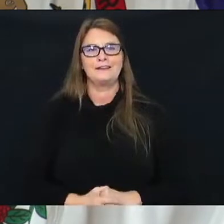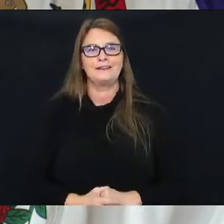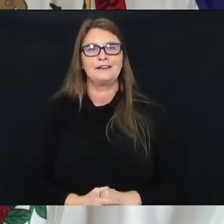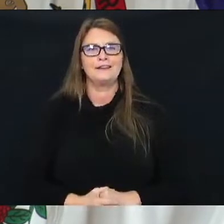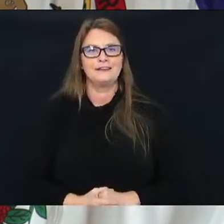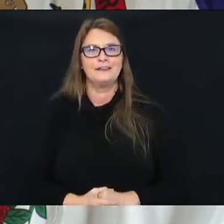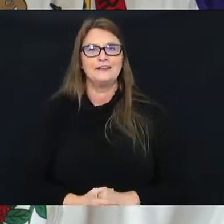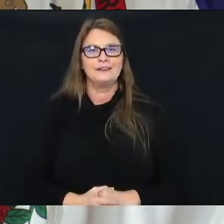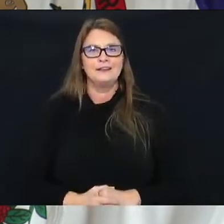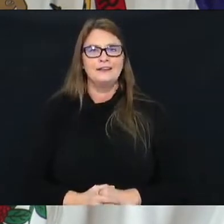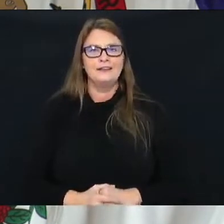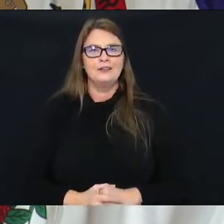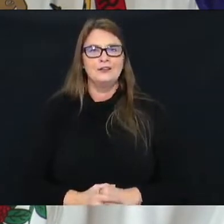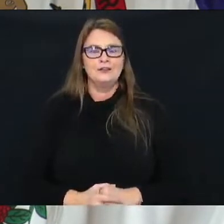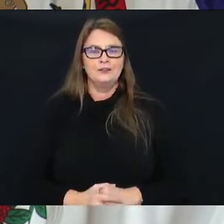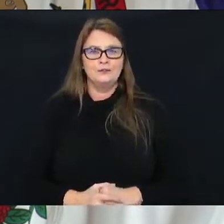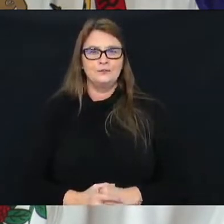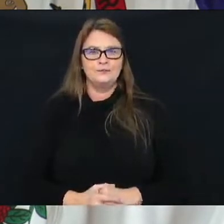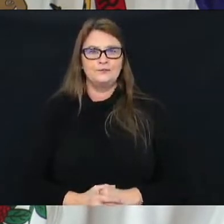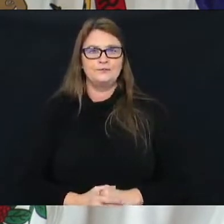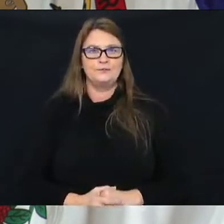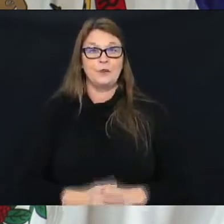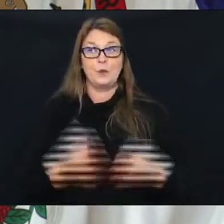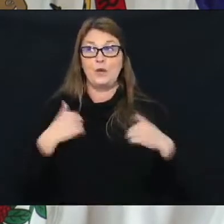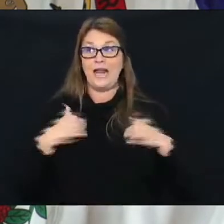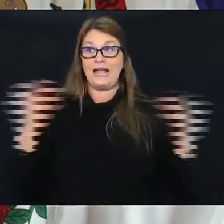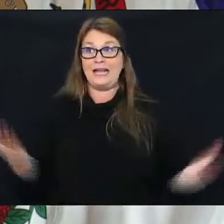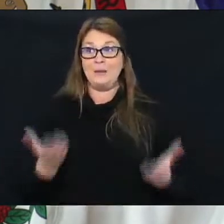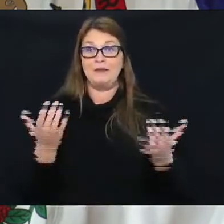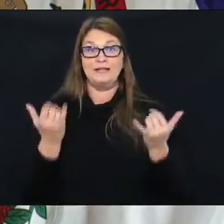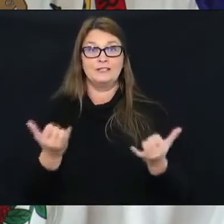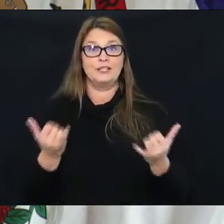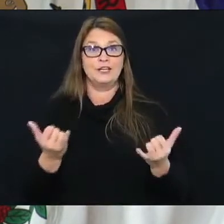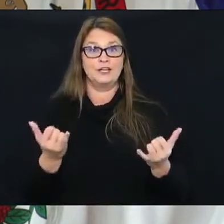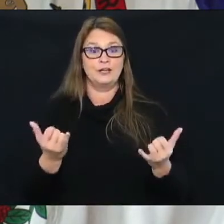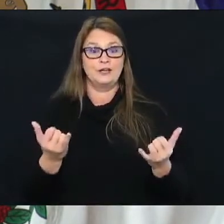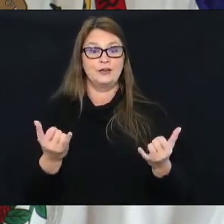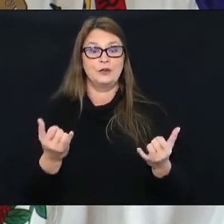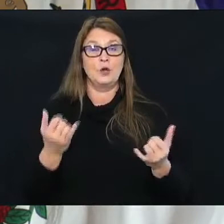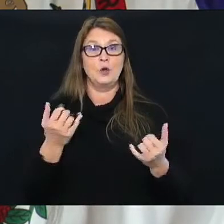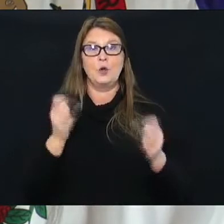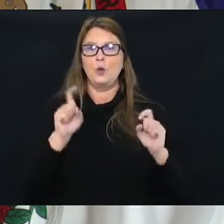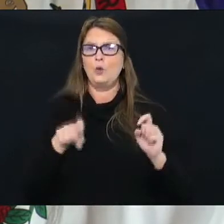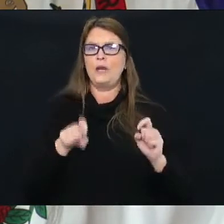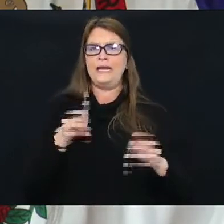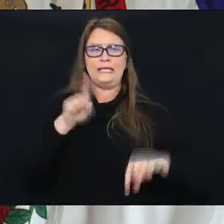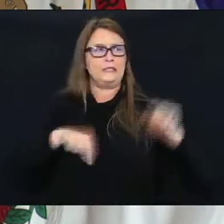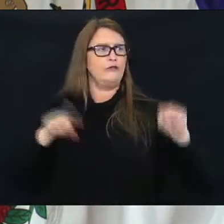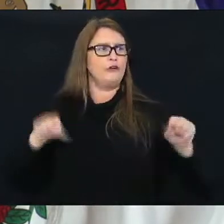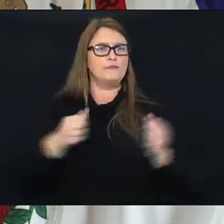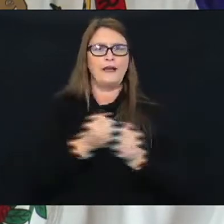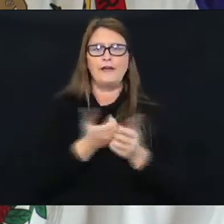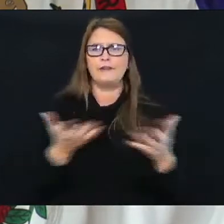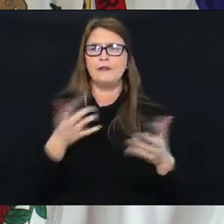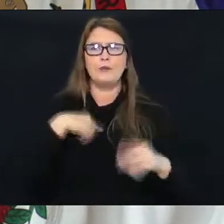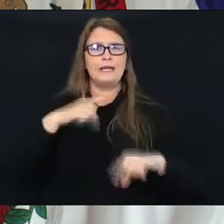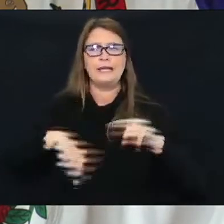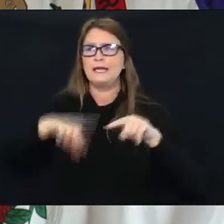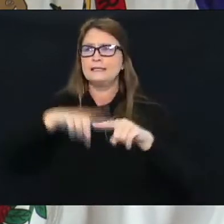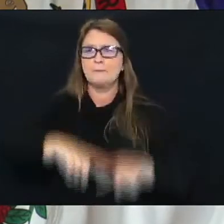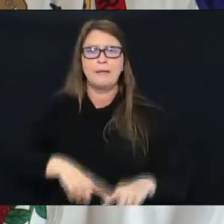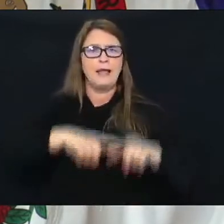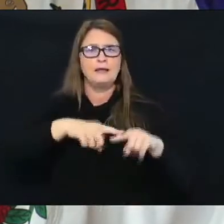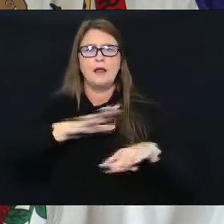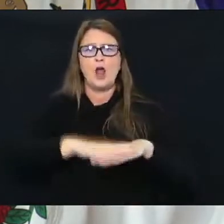this. When I walked in the door, I said over and over, we got to diversify. There's no question. We can't just depend wholeheartedly